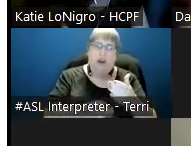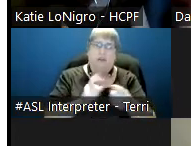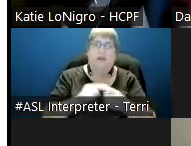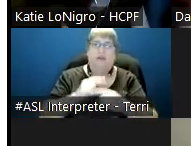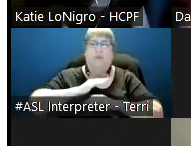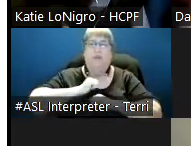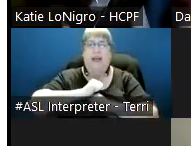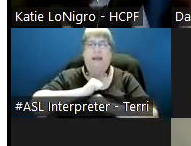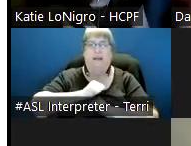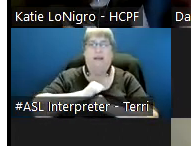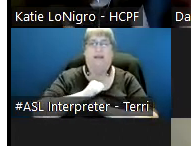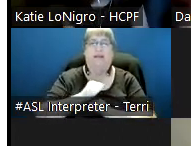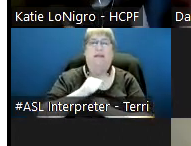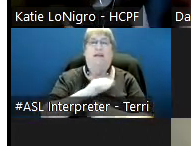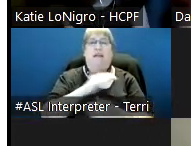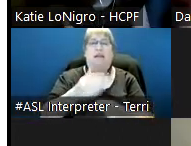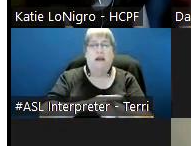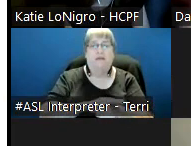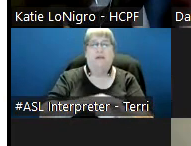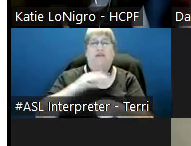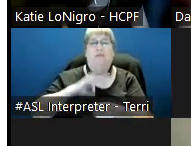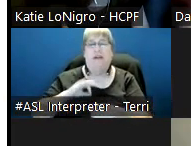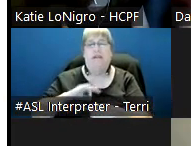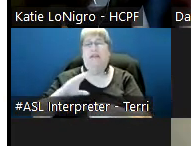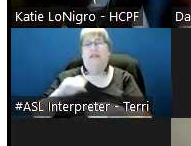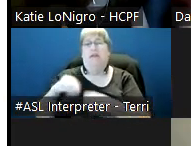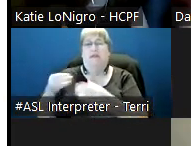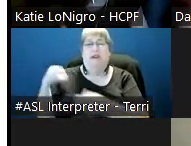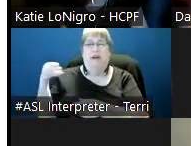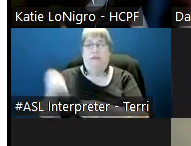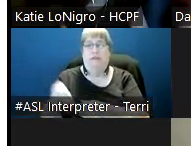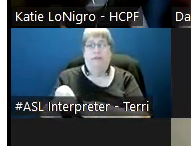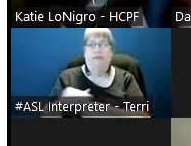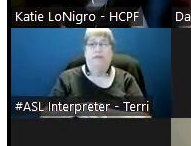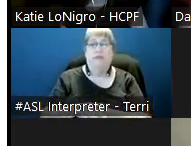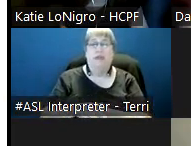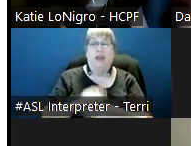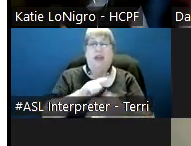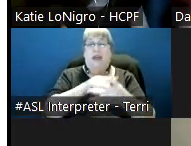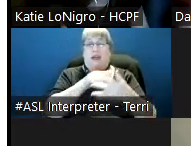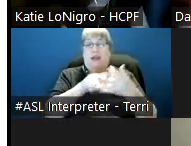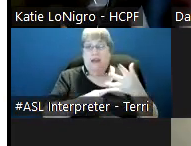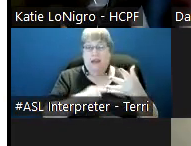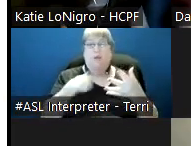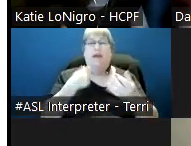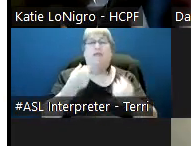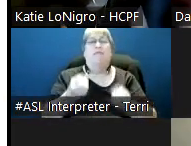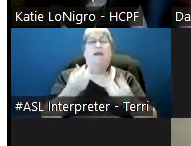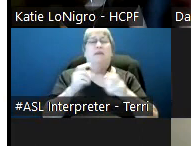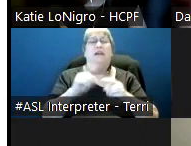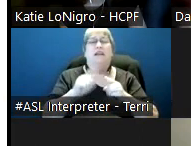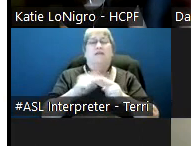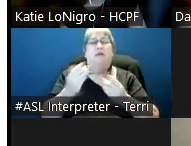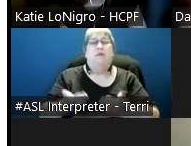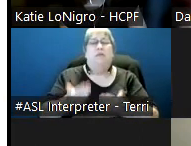reimbursements. Within these goals, there are a number of proposals that are outlined in our phase